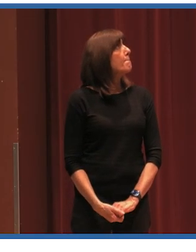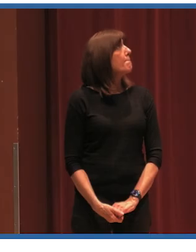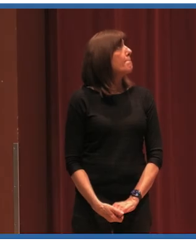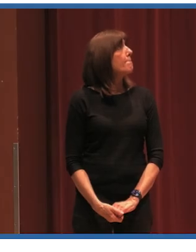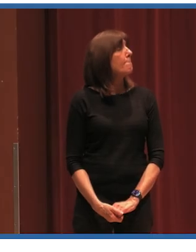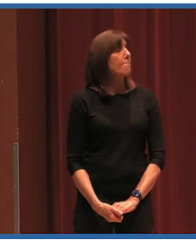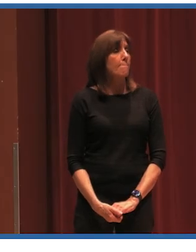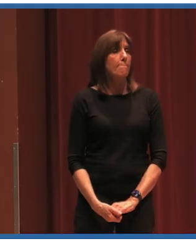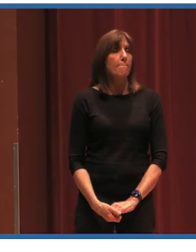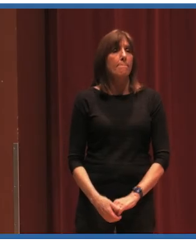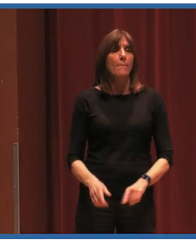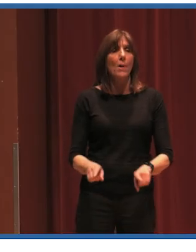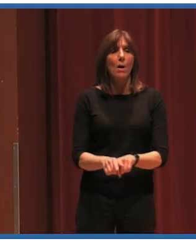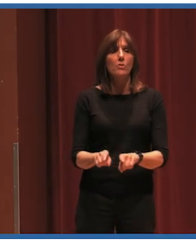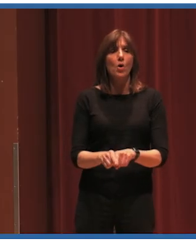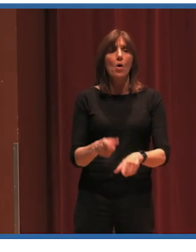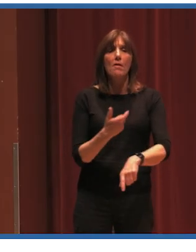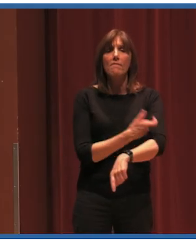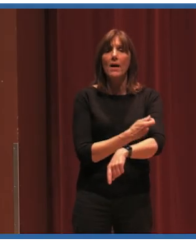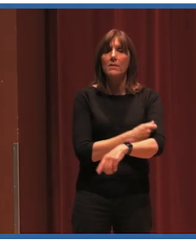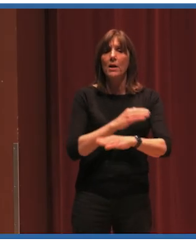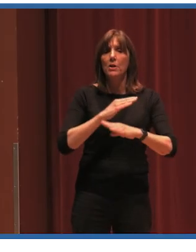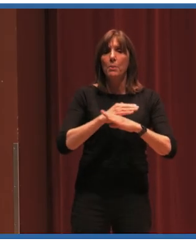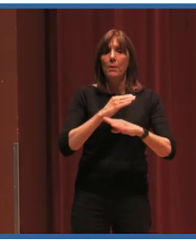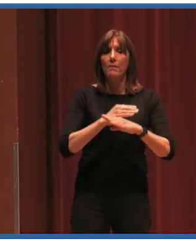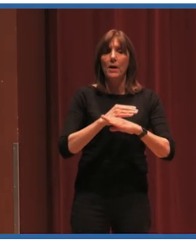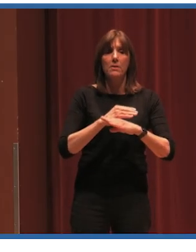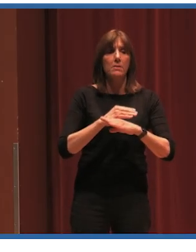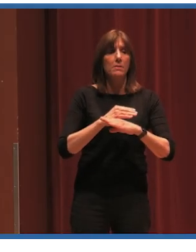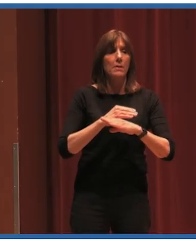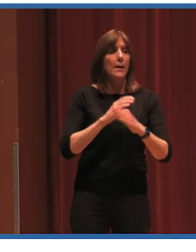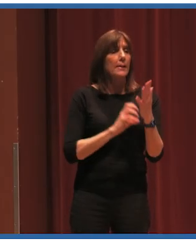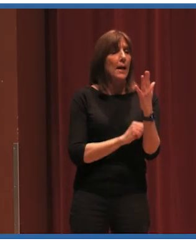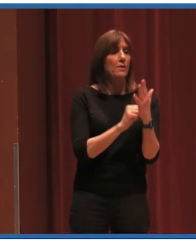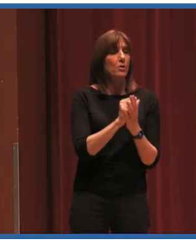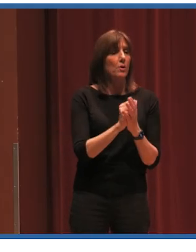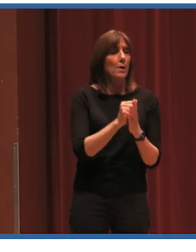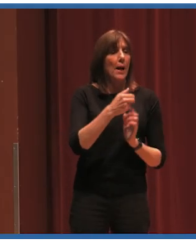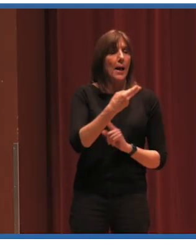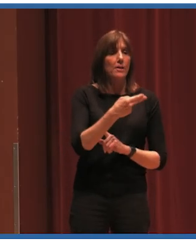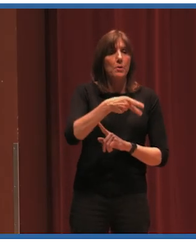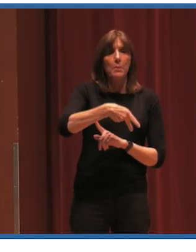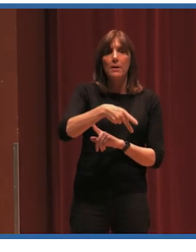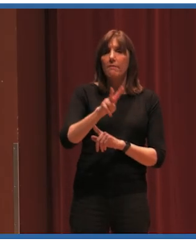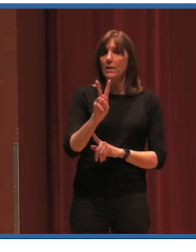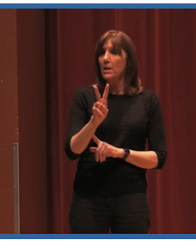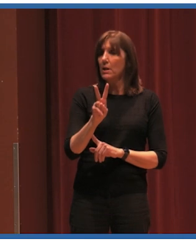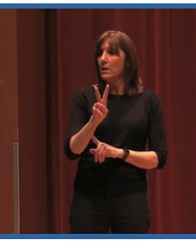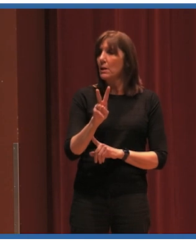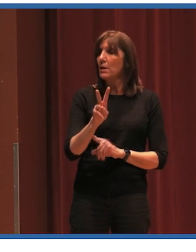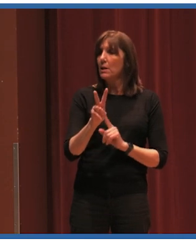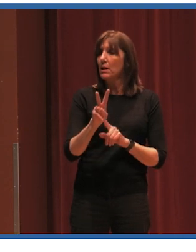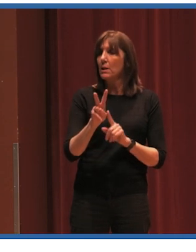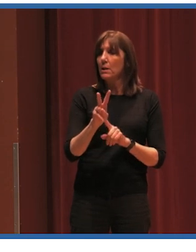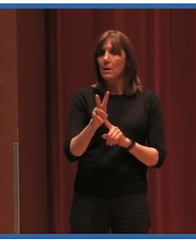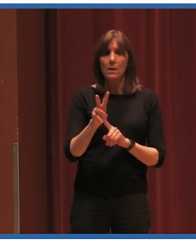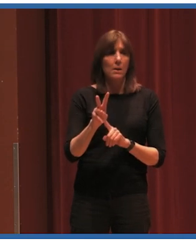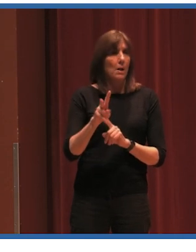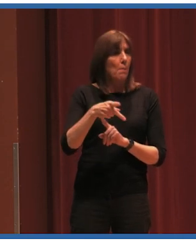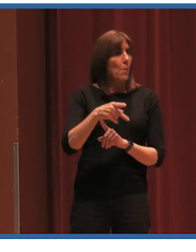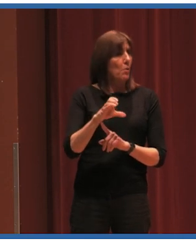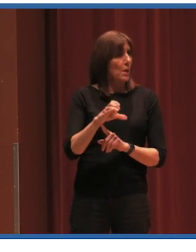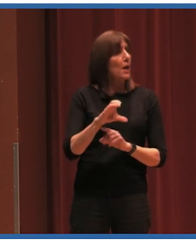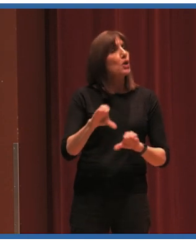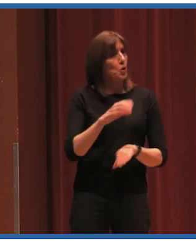Again, another note about a vaccine that prevents cancer, which would be the HPV vaccine. We only have, in Polk County, you're